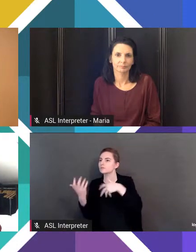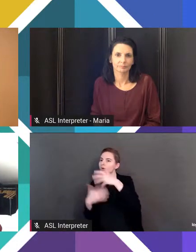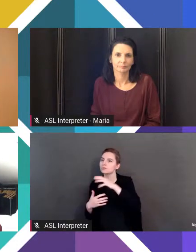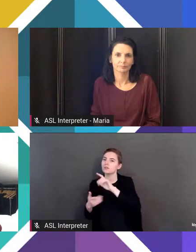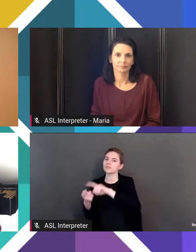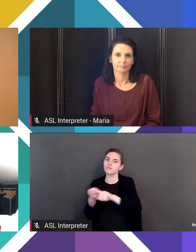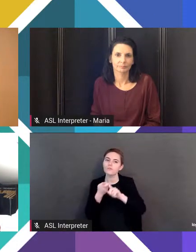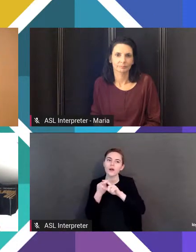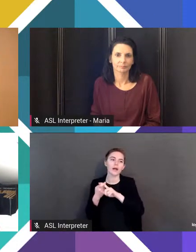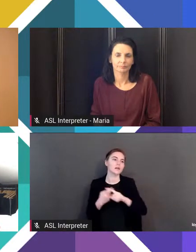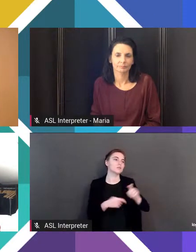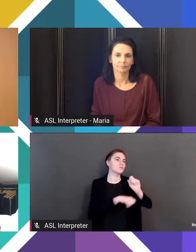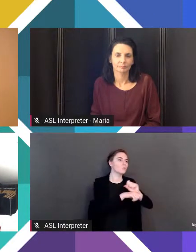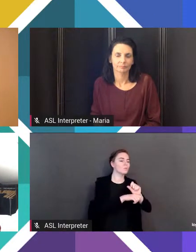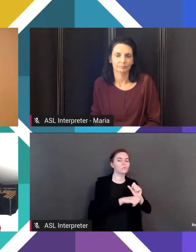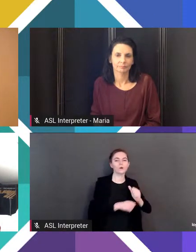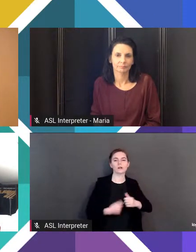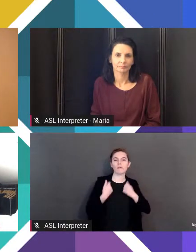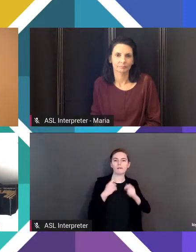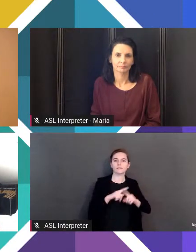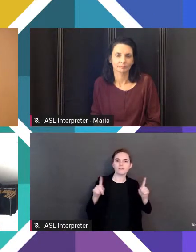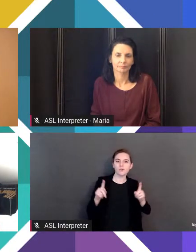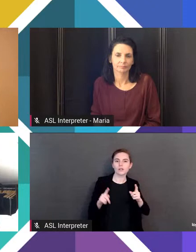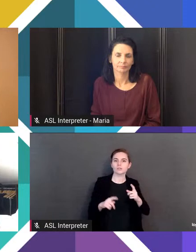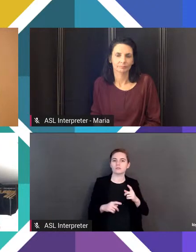you're like coming home to your family. You're performing roles